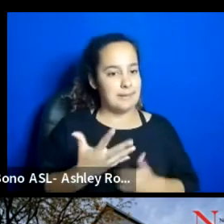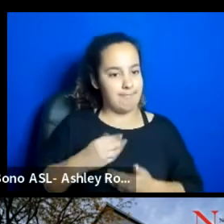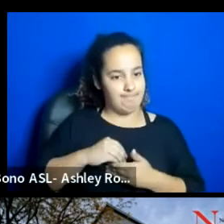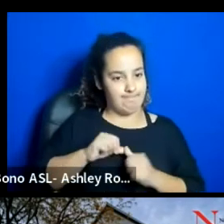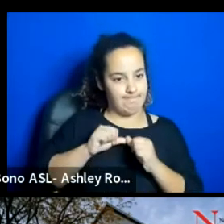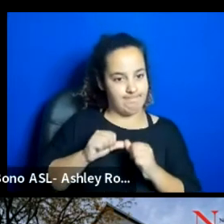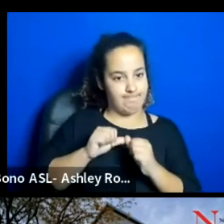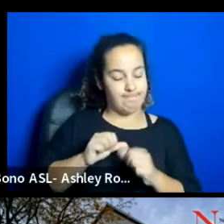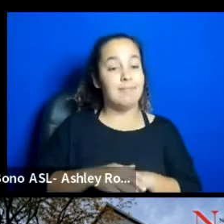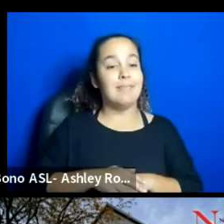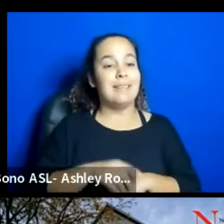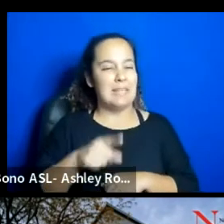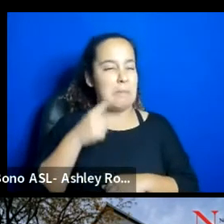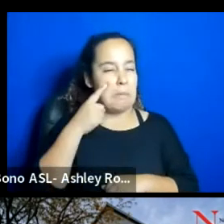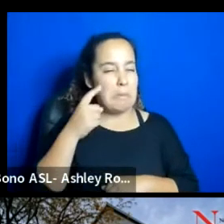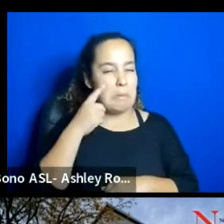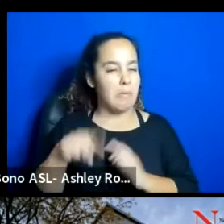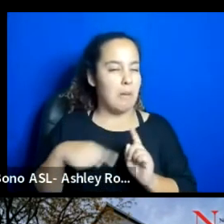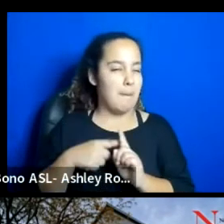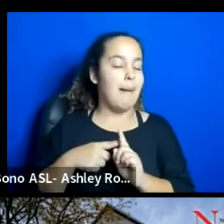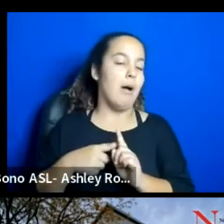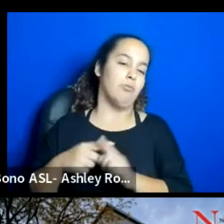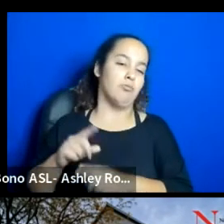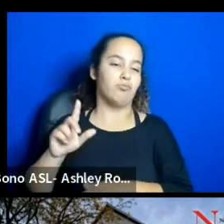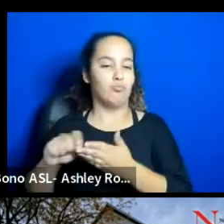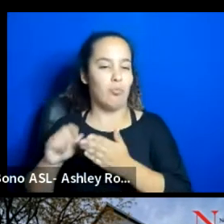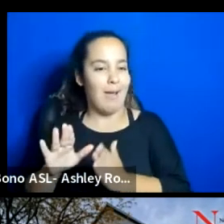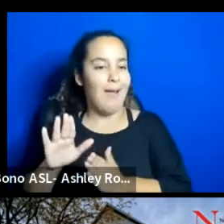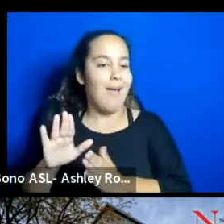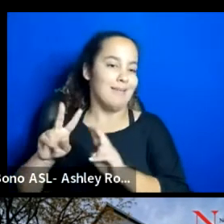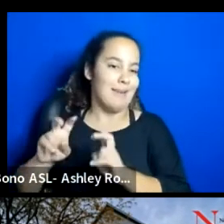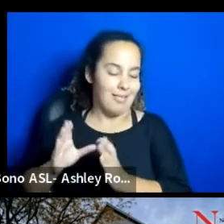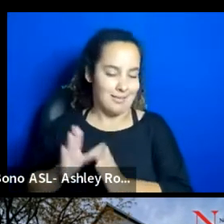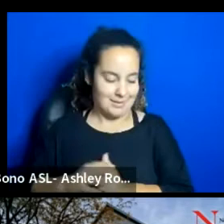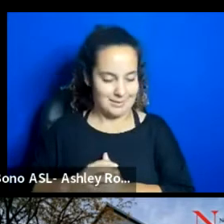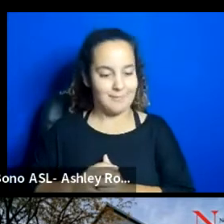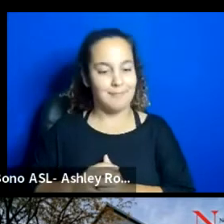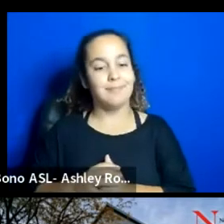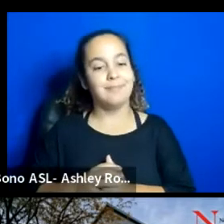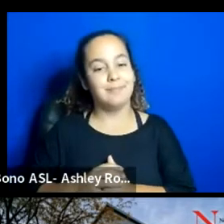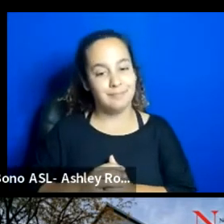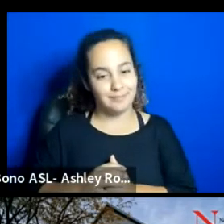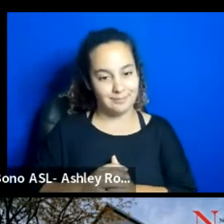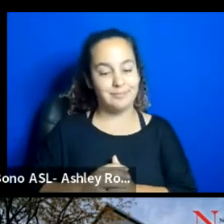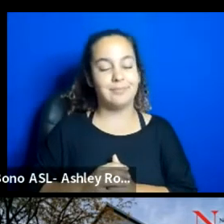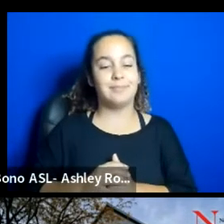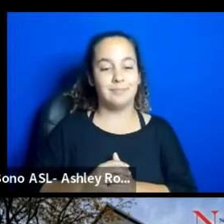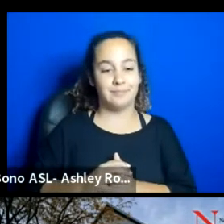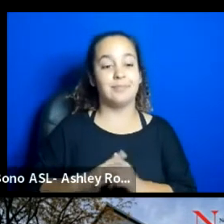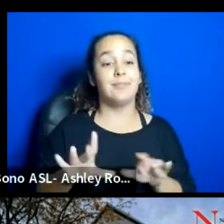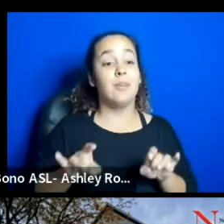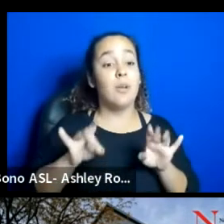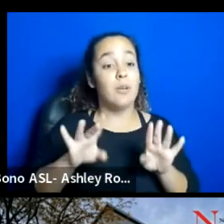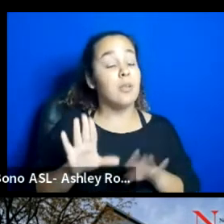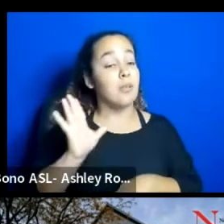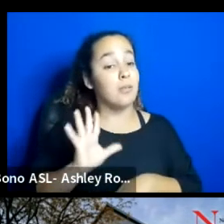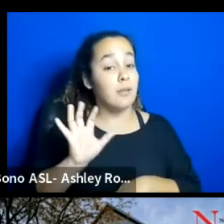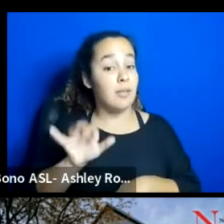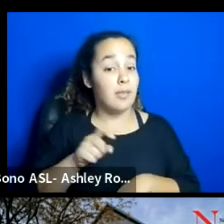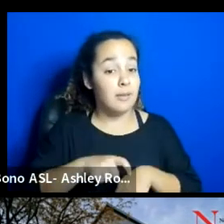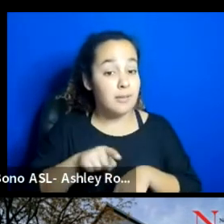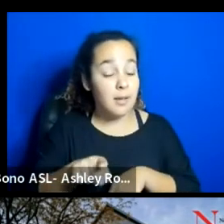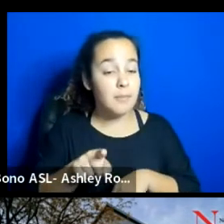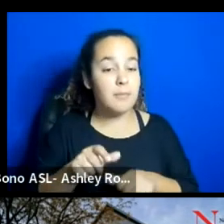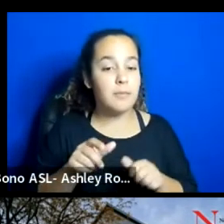of rights analysis. Whilst the US and Australia are both settler colonial jurisdictions, in Australia, due to its Anglo common